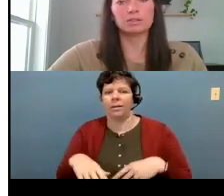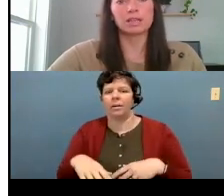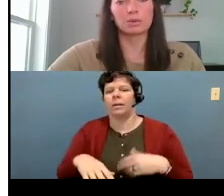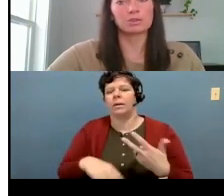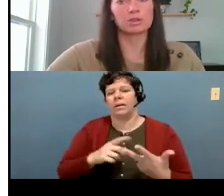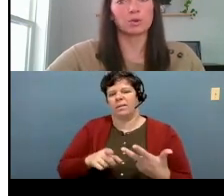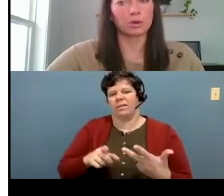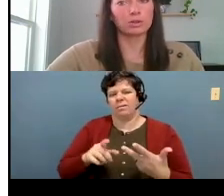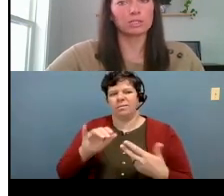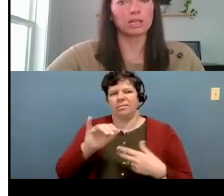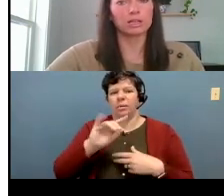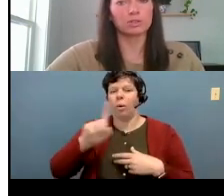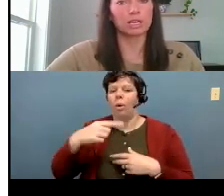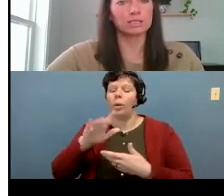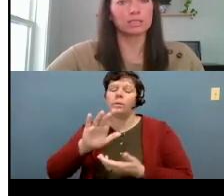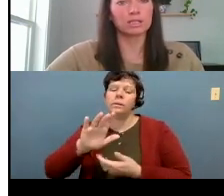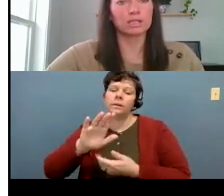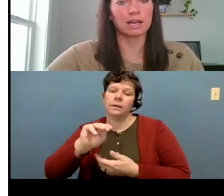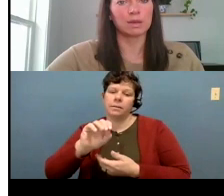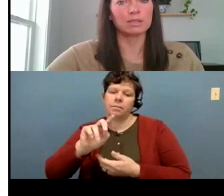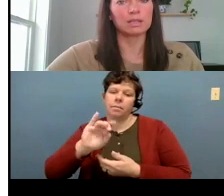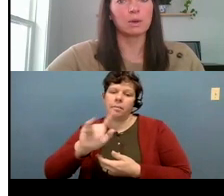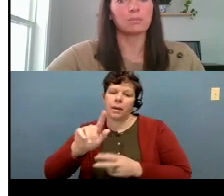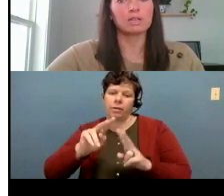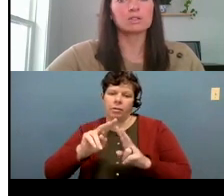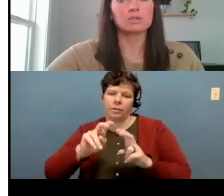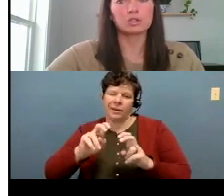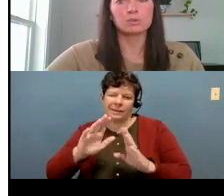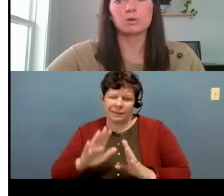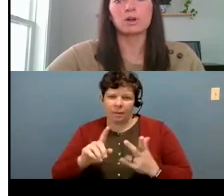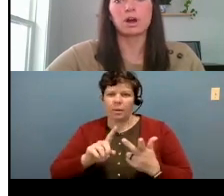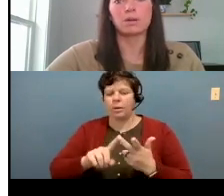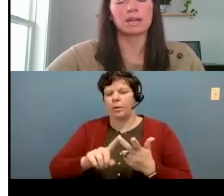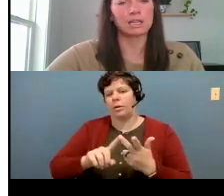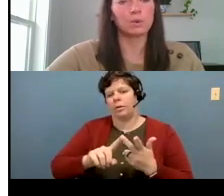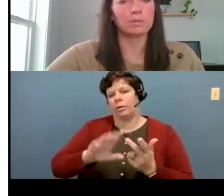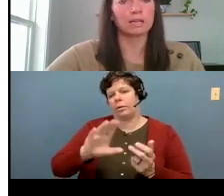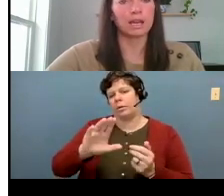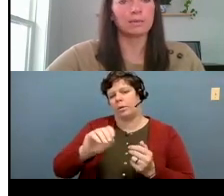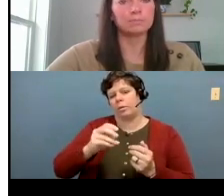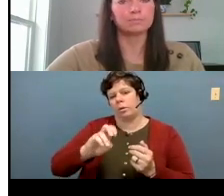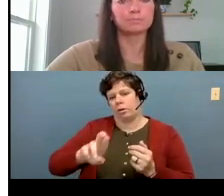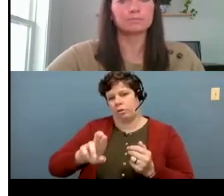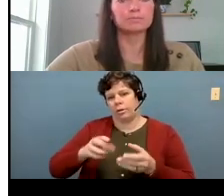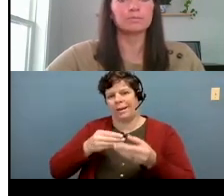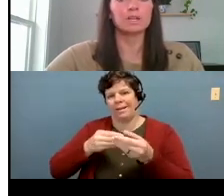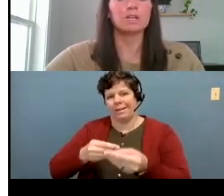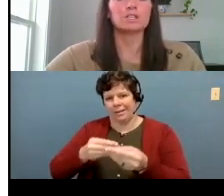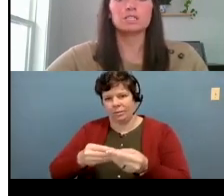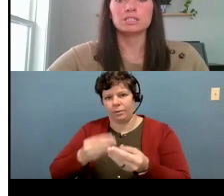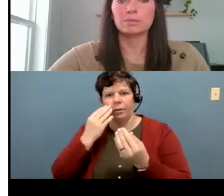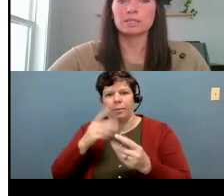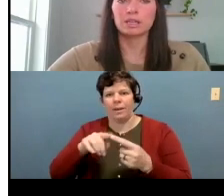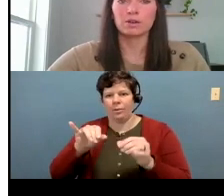medical examiners and coroners can enter cases into this database, but it is searchable by anyone by name.